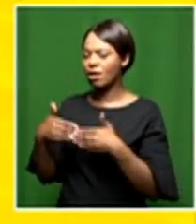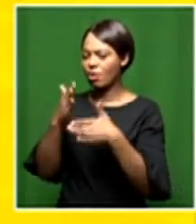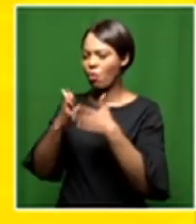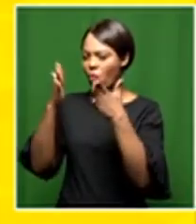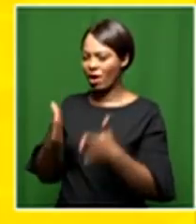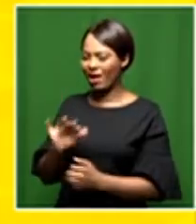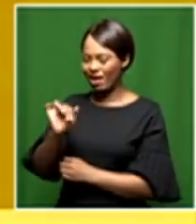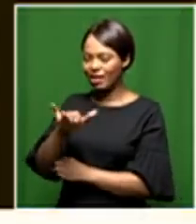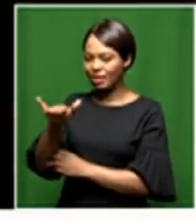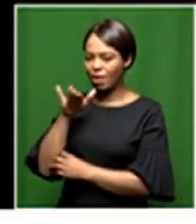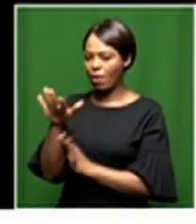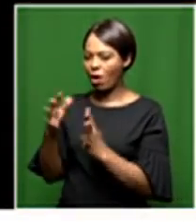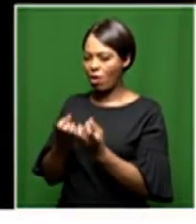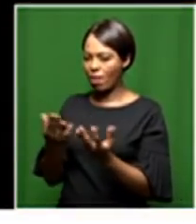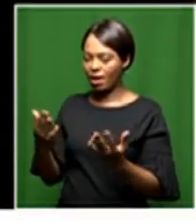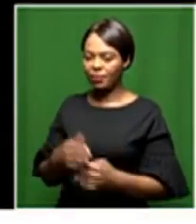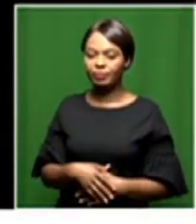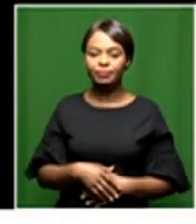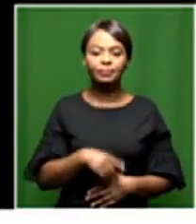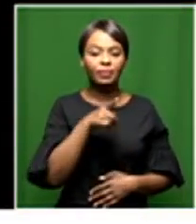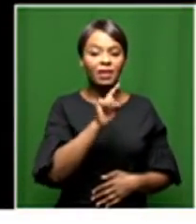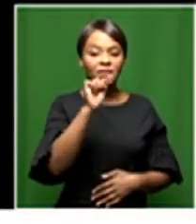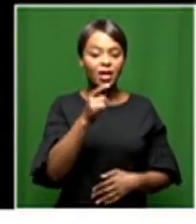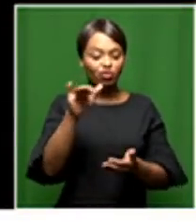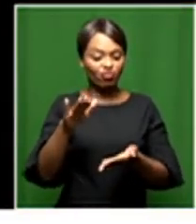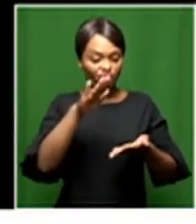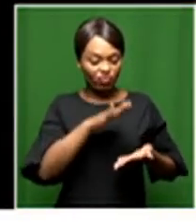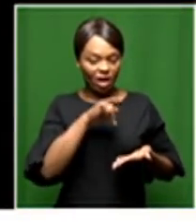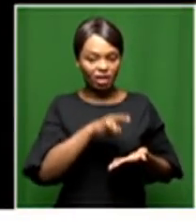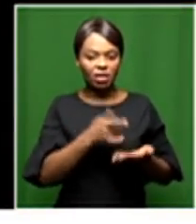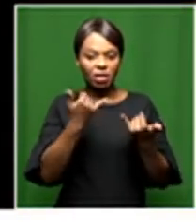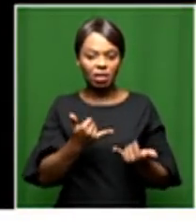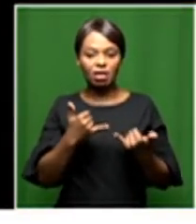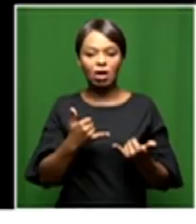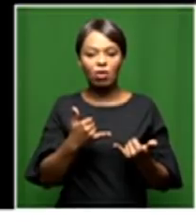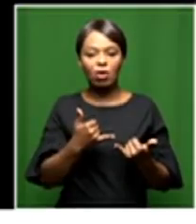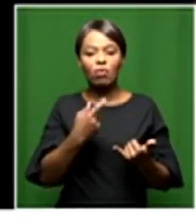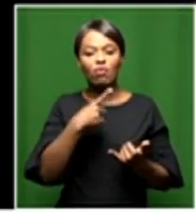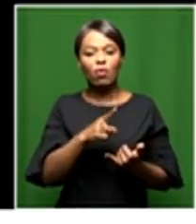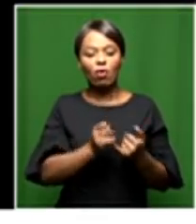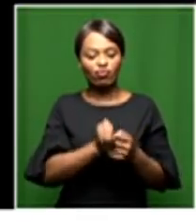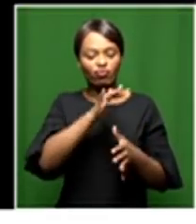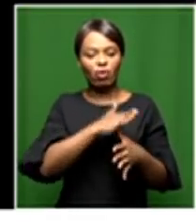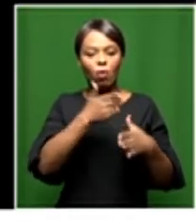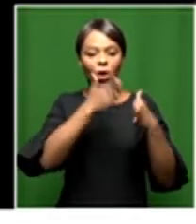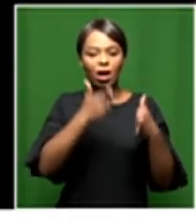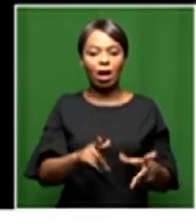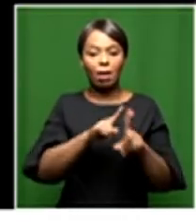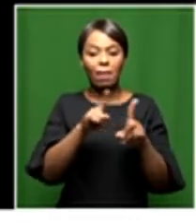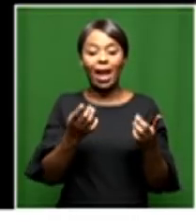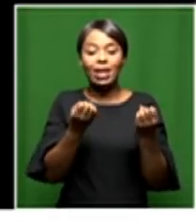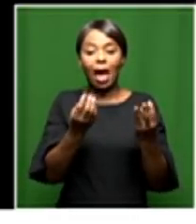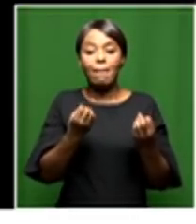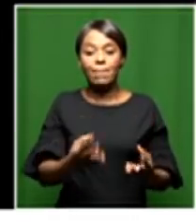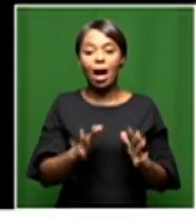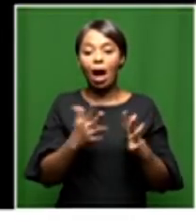Well, indeed, they also indicated that this first batch, the donation is mainly targeted for the frontline workers, but they did not give us the numbers as